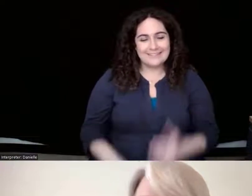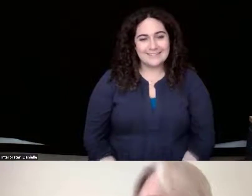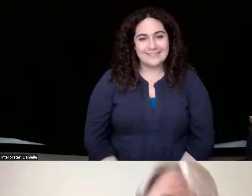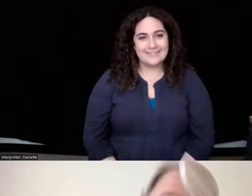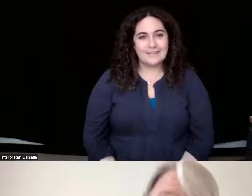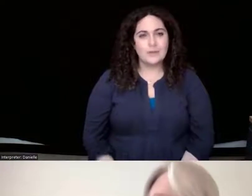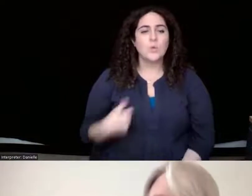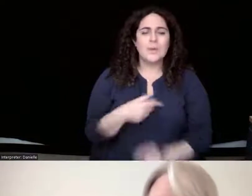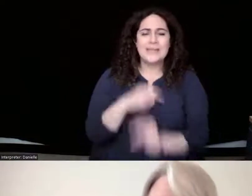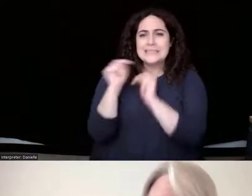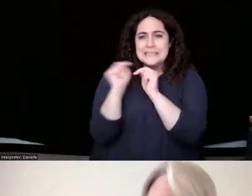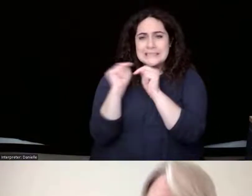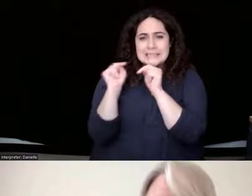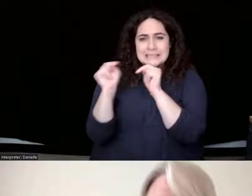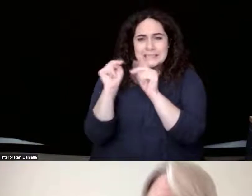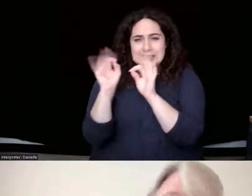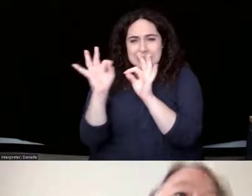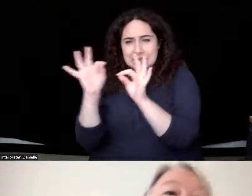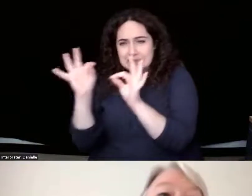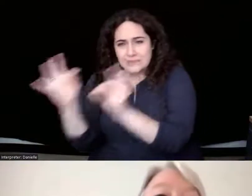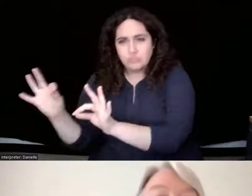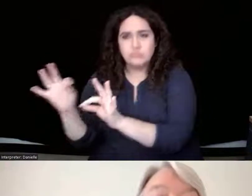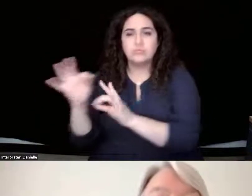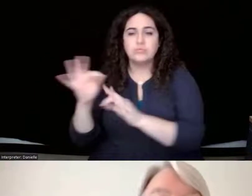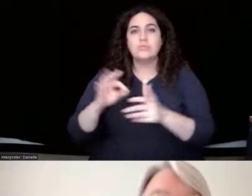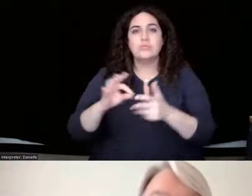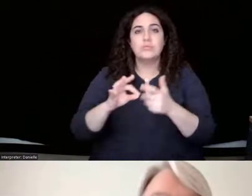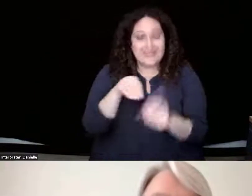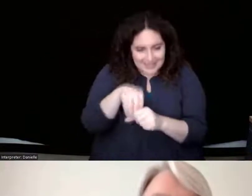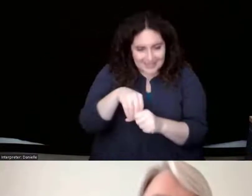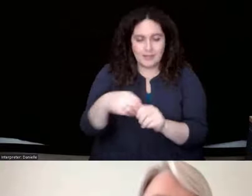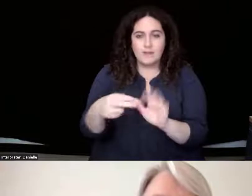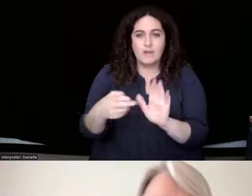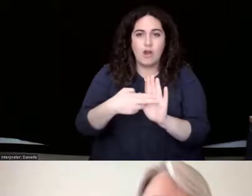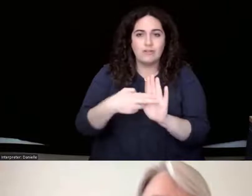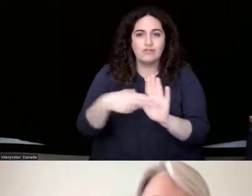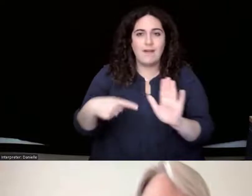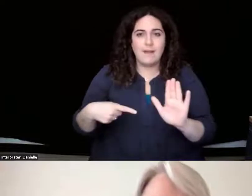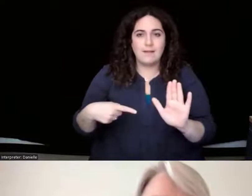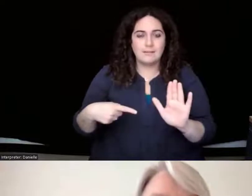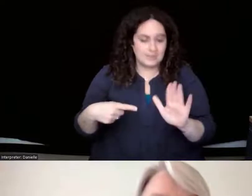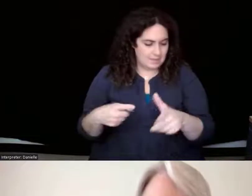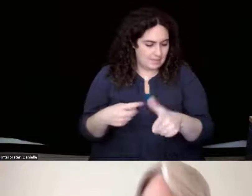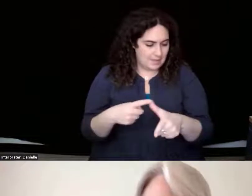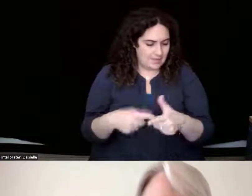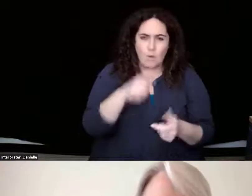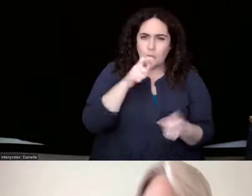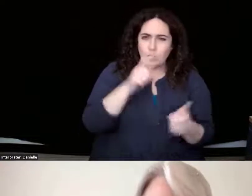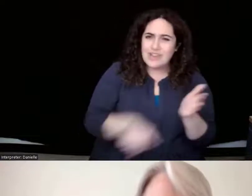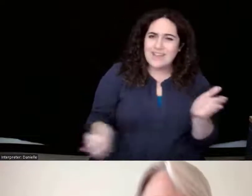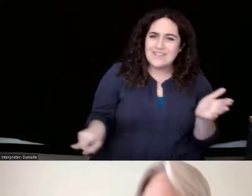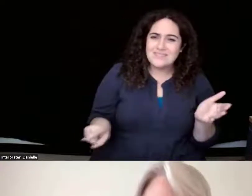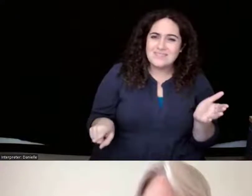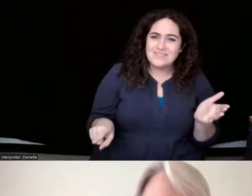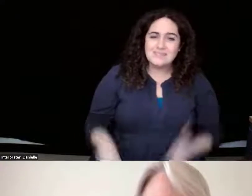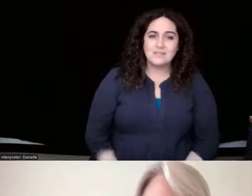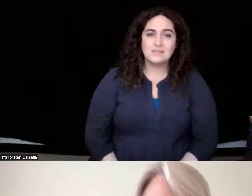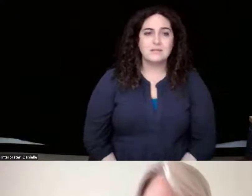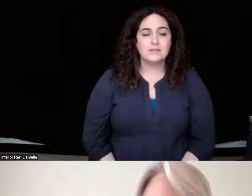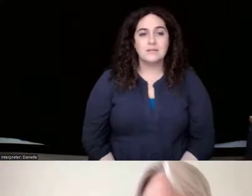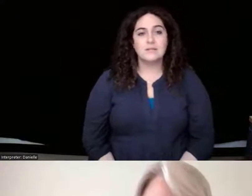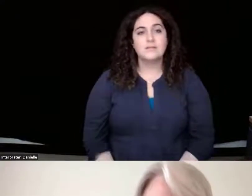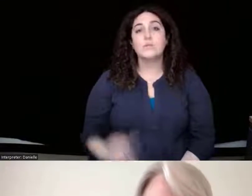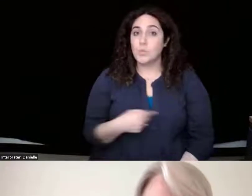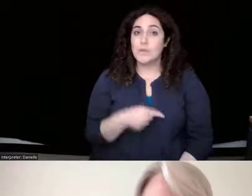negotiate. So it's absolutely great that it's in the contract. But unless we move to auditing compliance with what